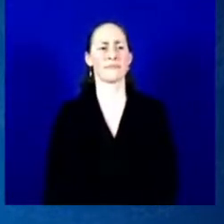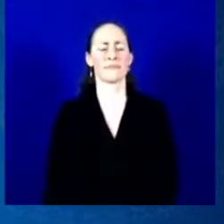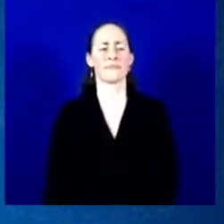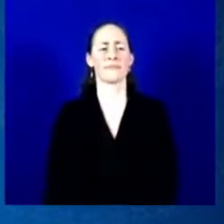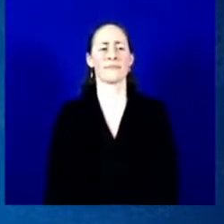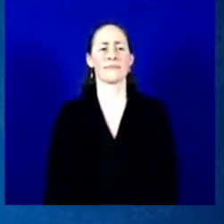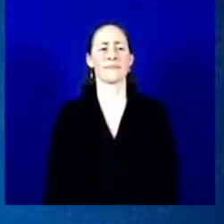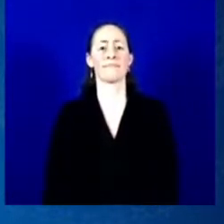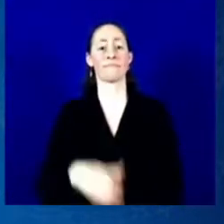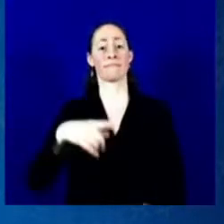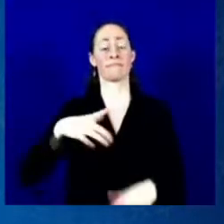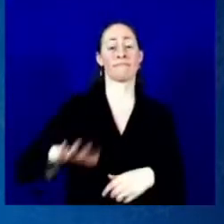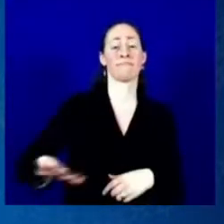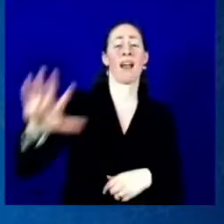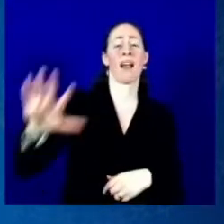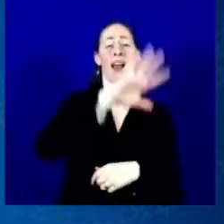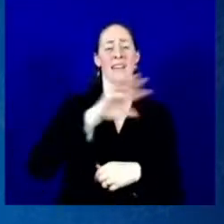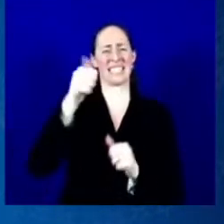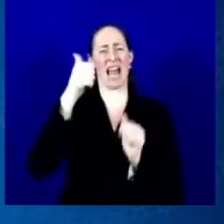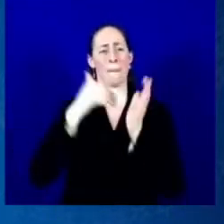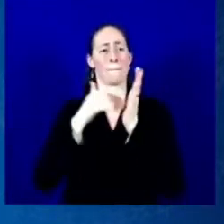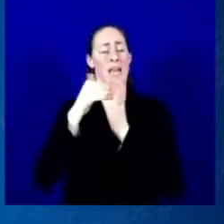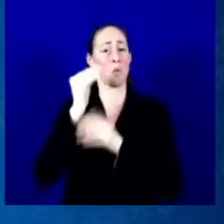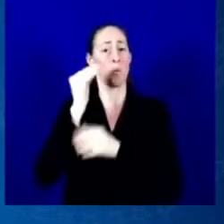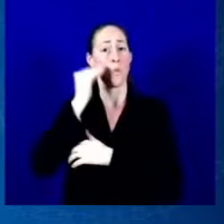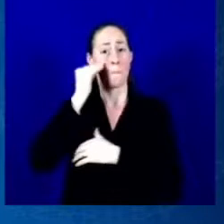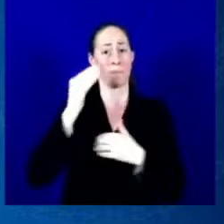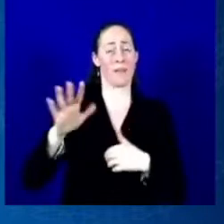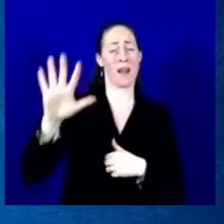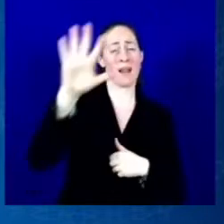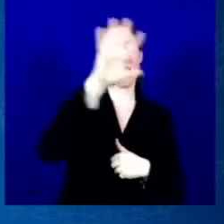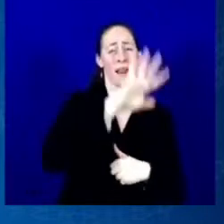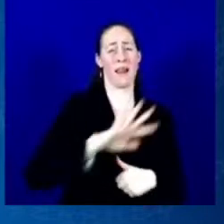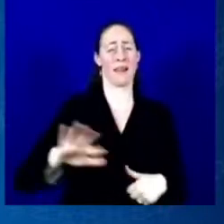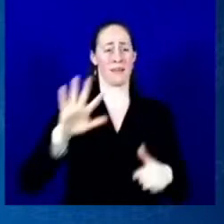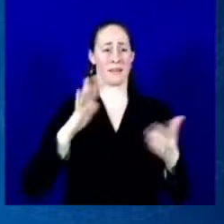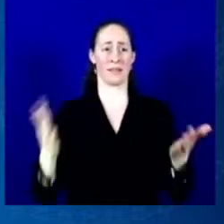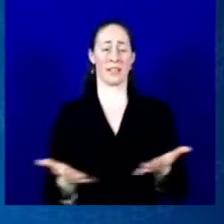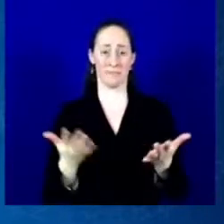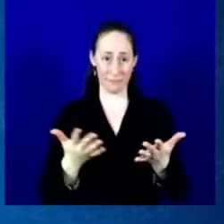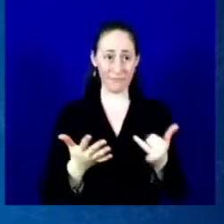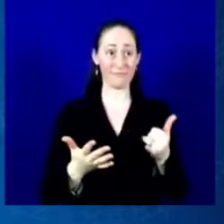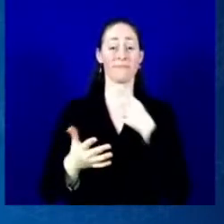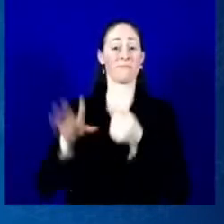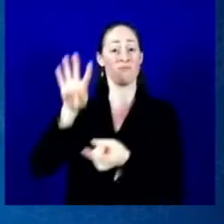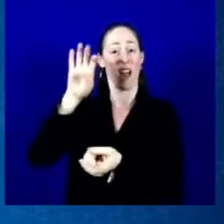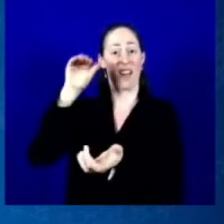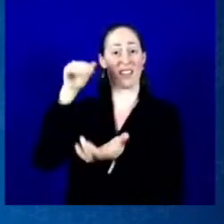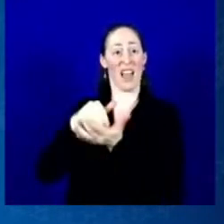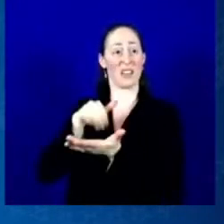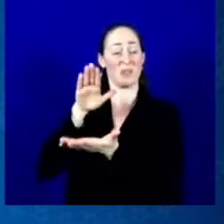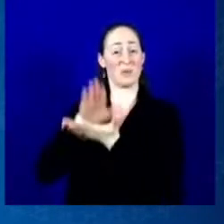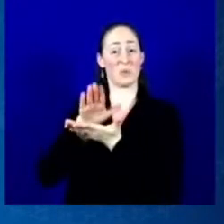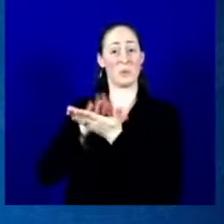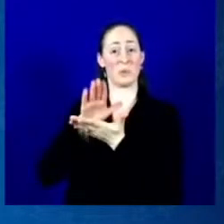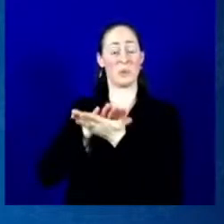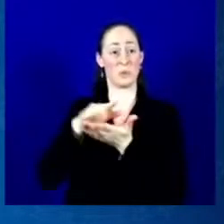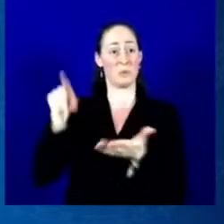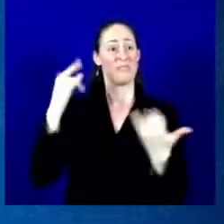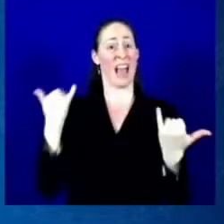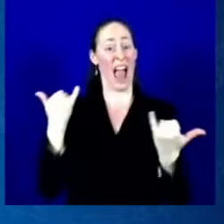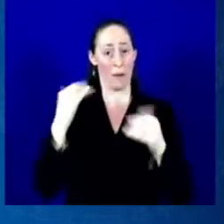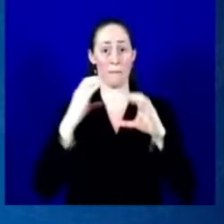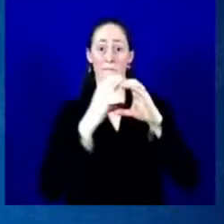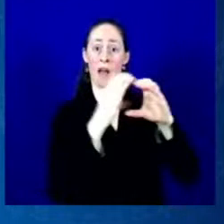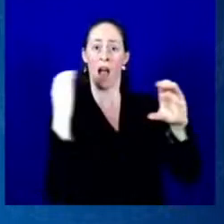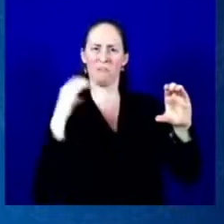400,000 schools and child care centers have pipes with lead in them, including drinking water. A